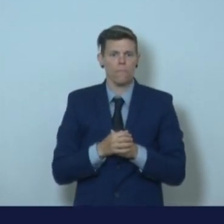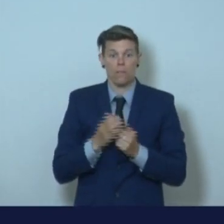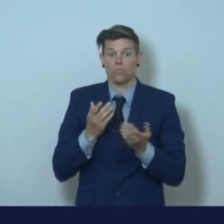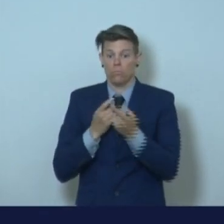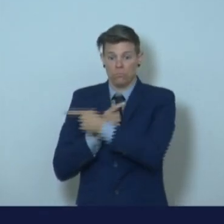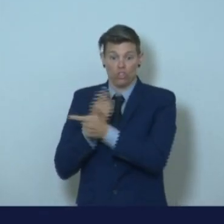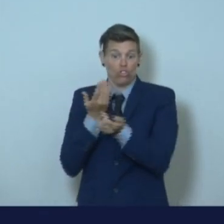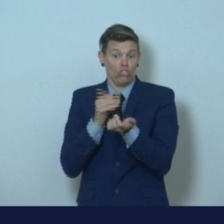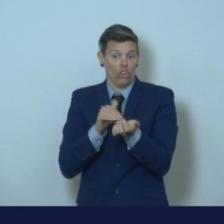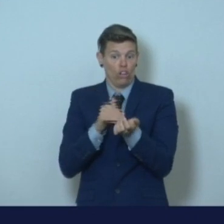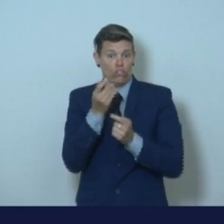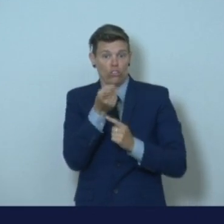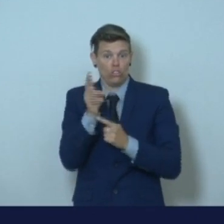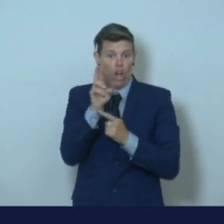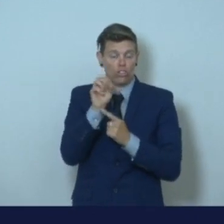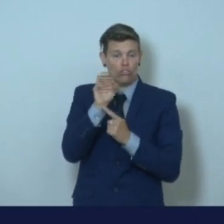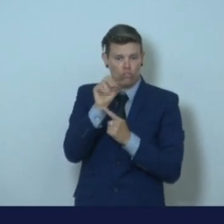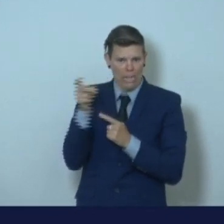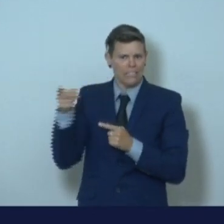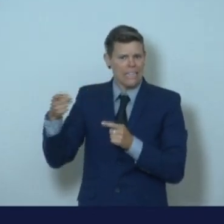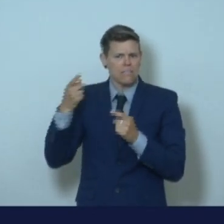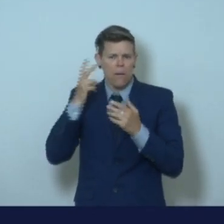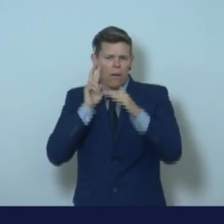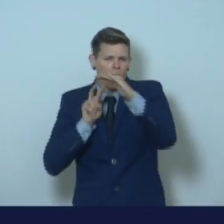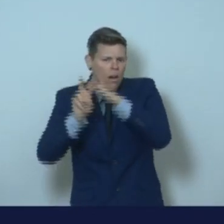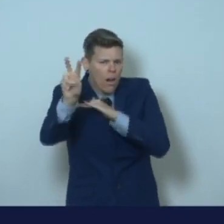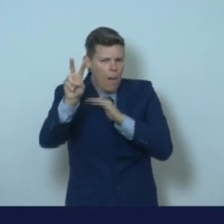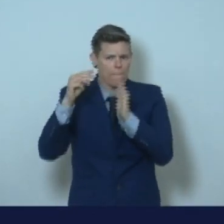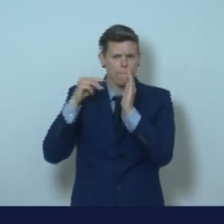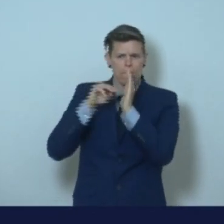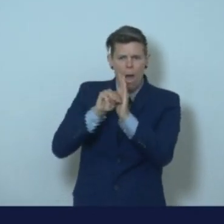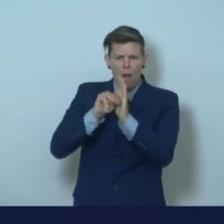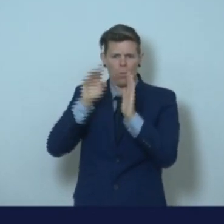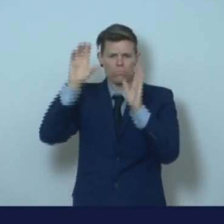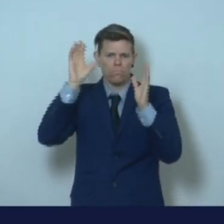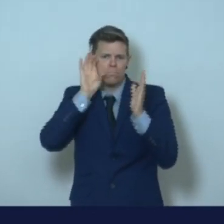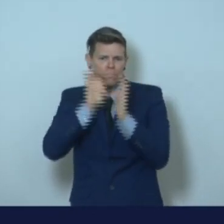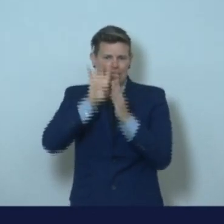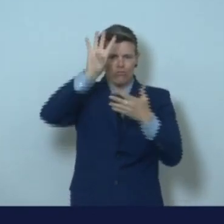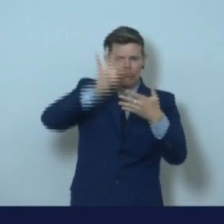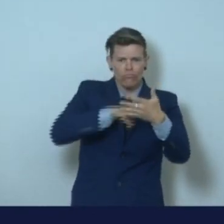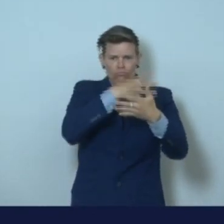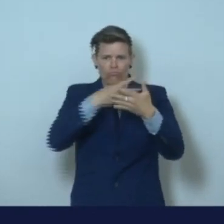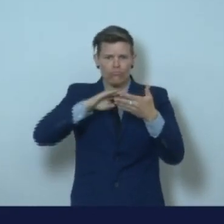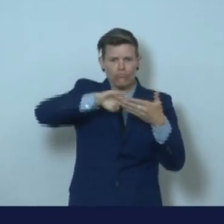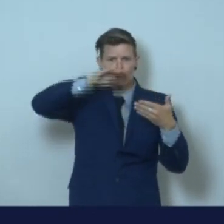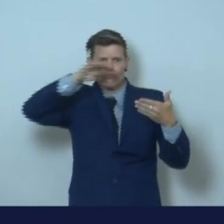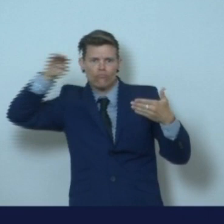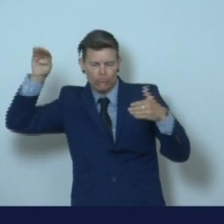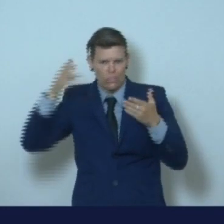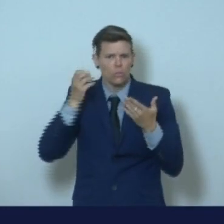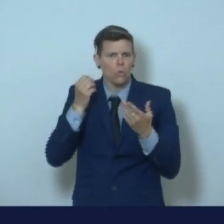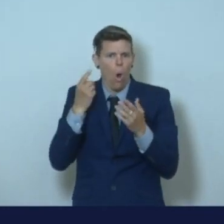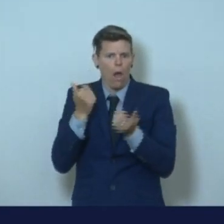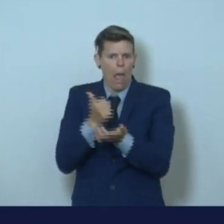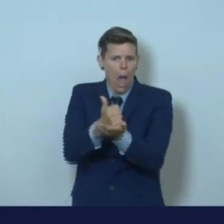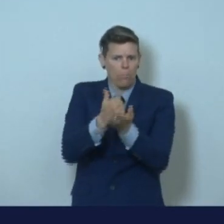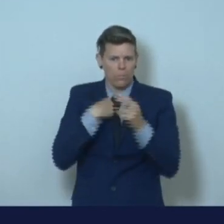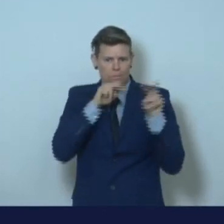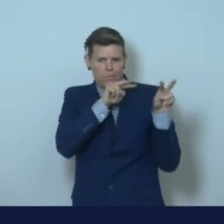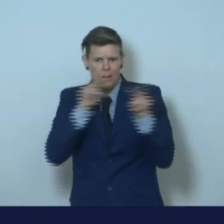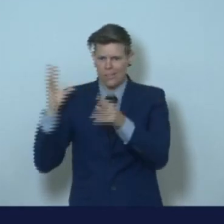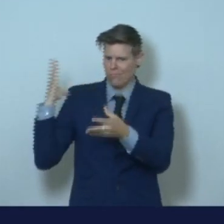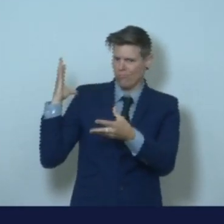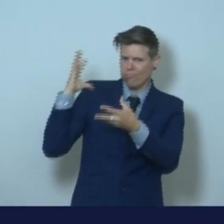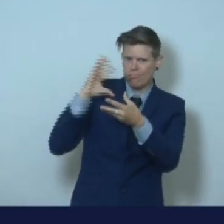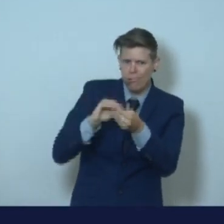modeling, you have to have much more data over a much longer period of time to understand what it really means.